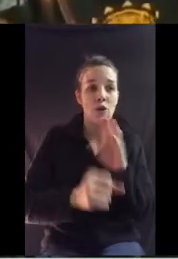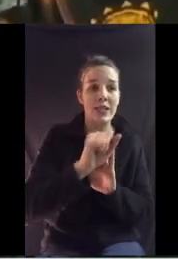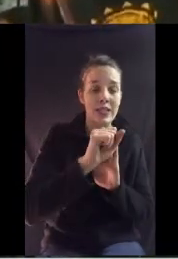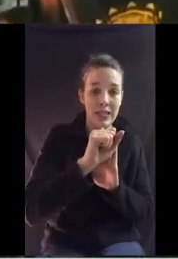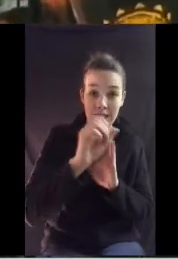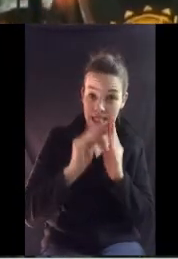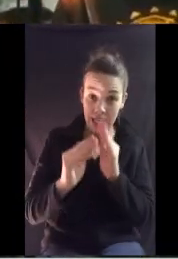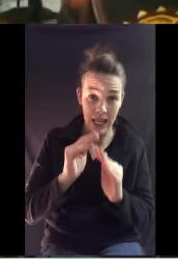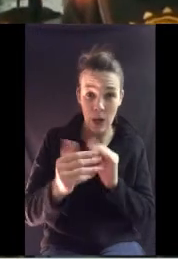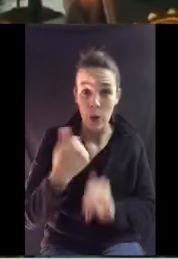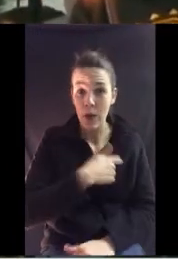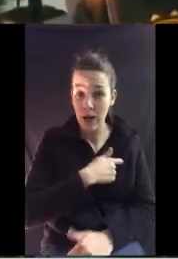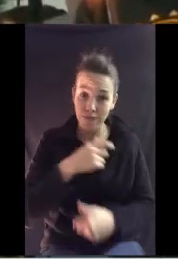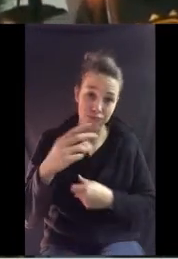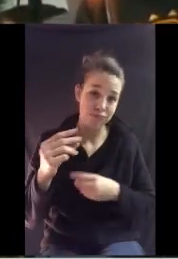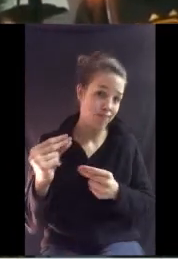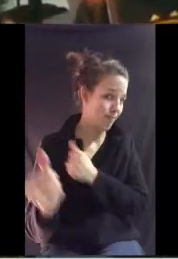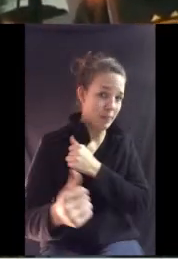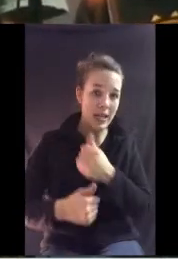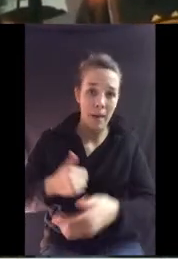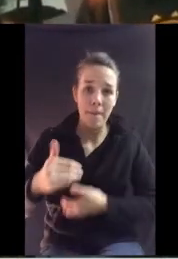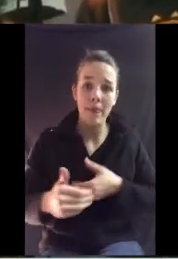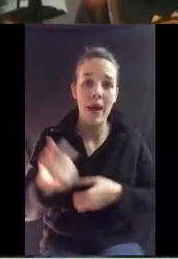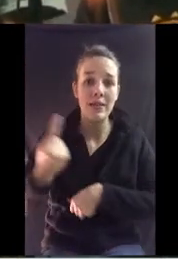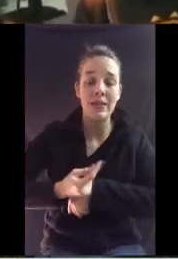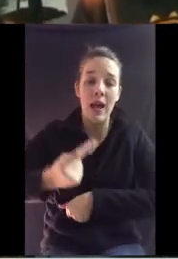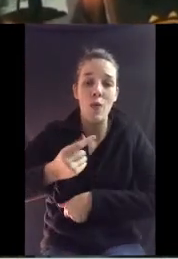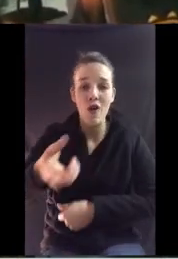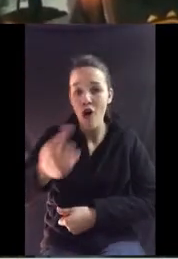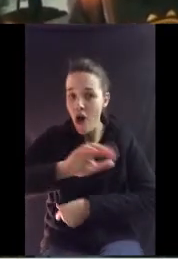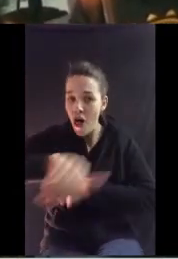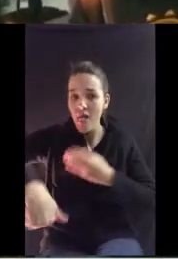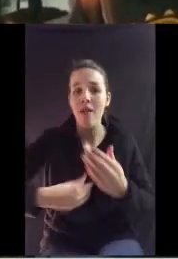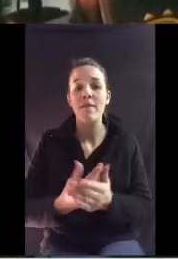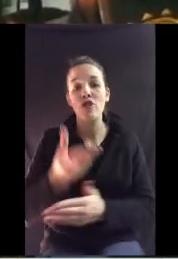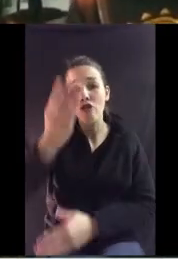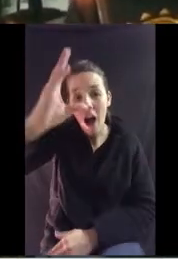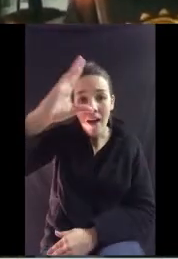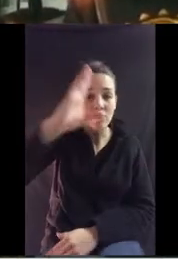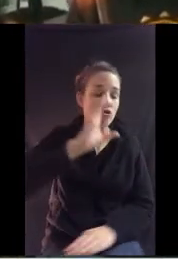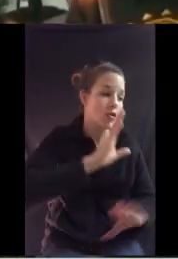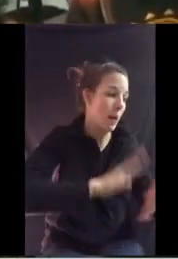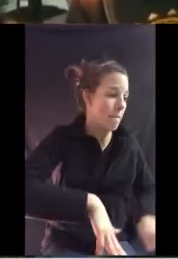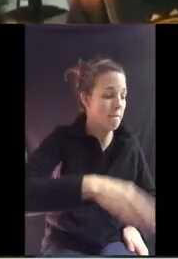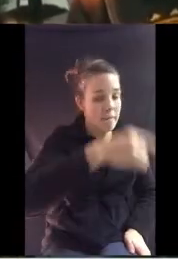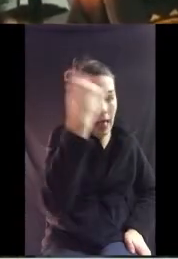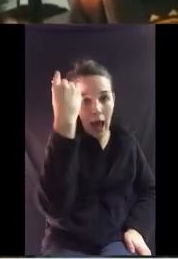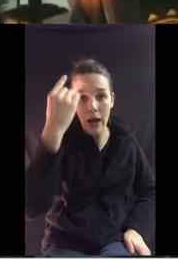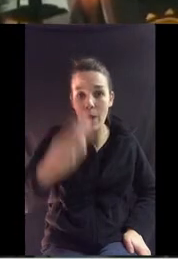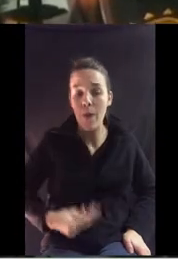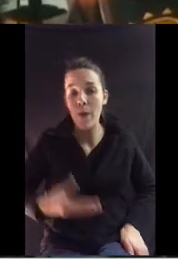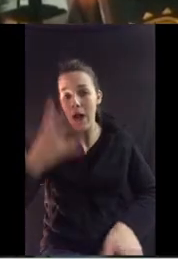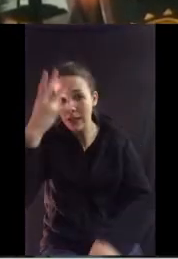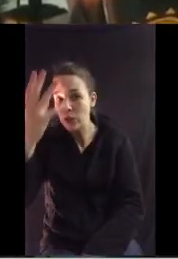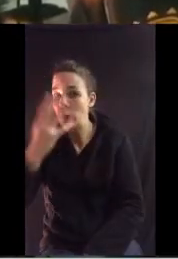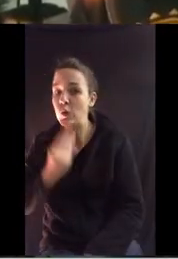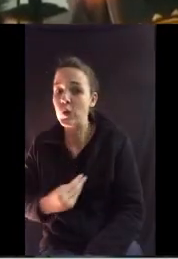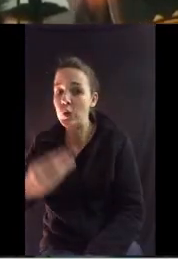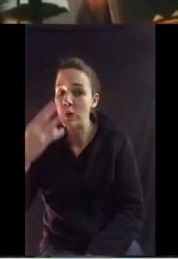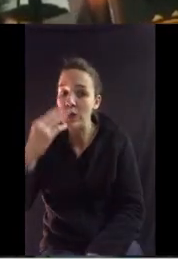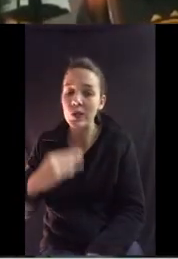every state and every city, we will be able to speed up that day when all God's children, black men and white